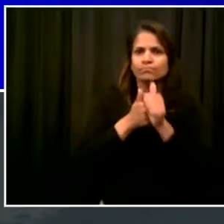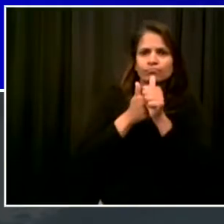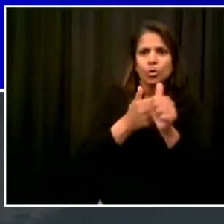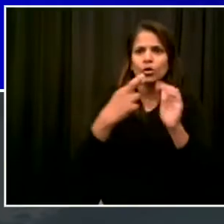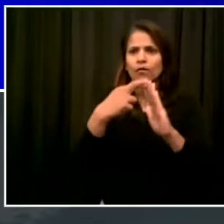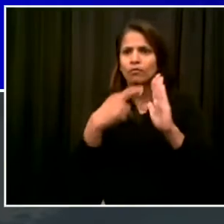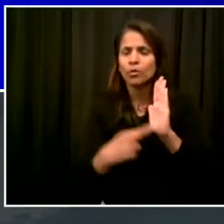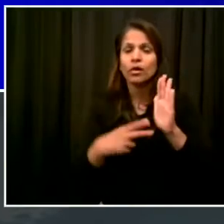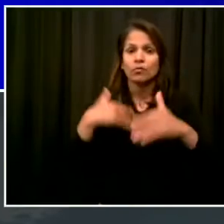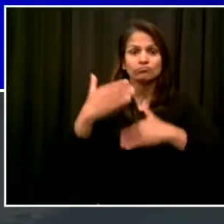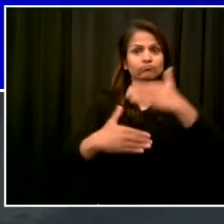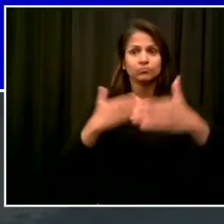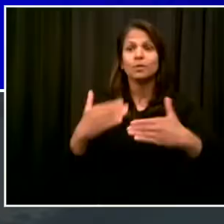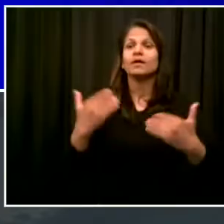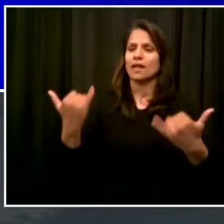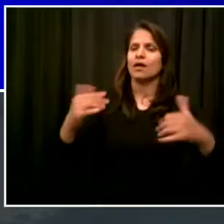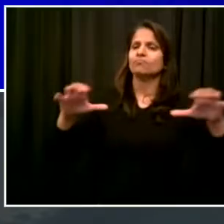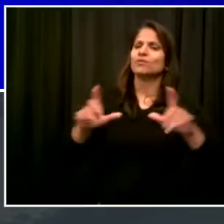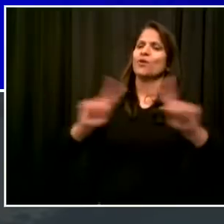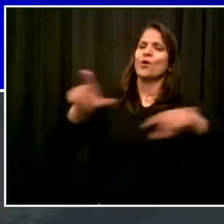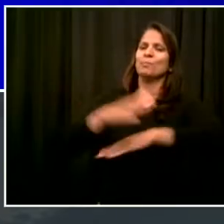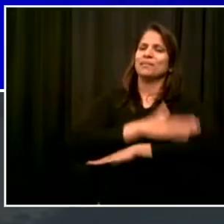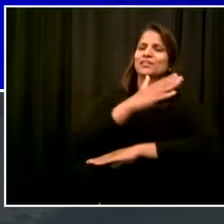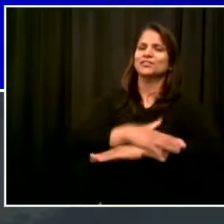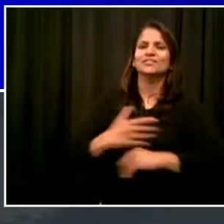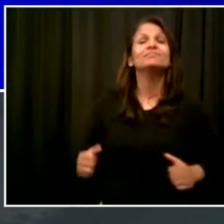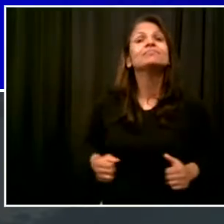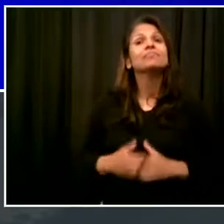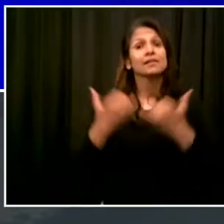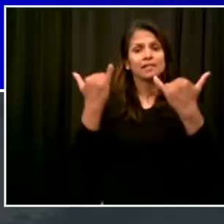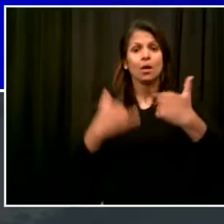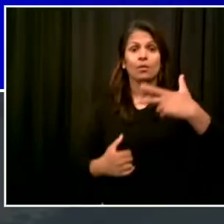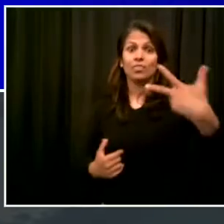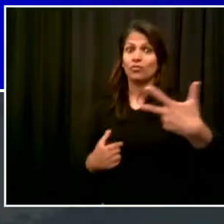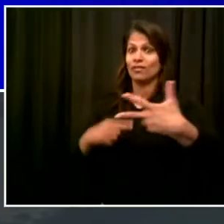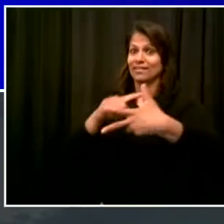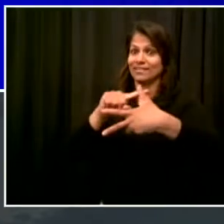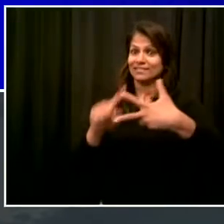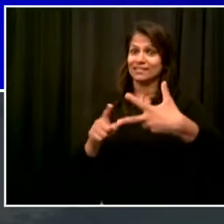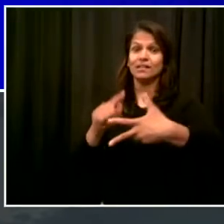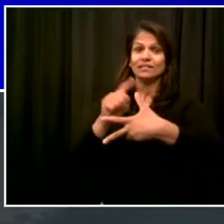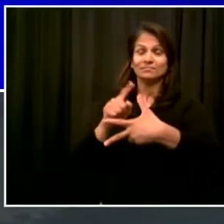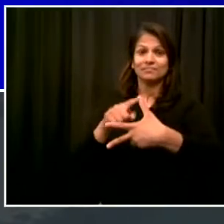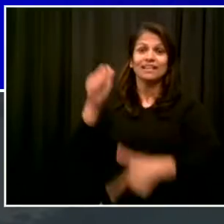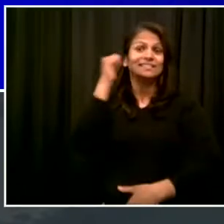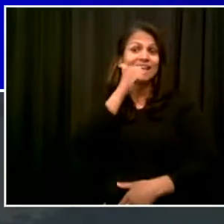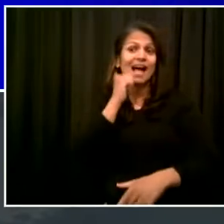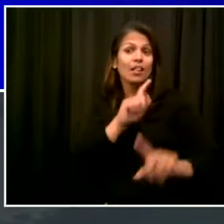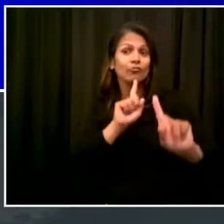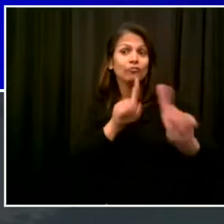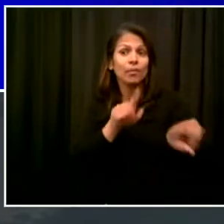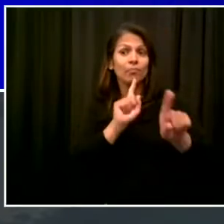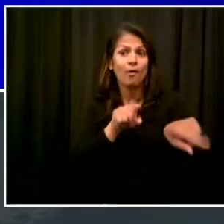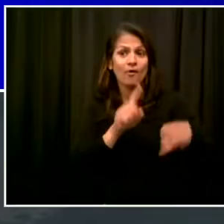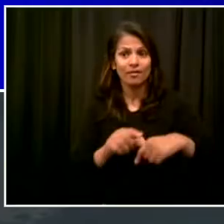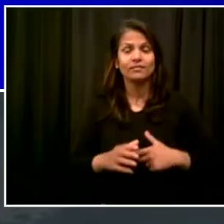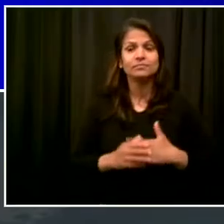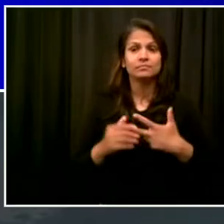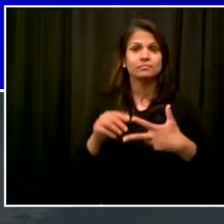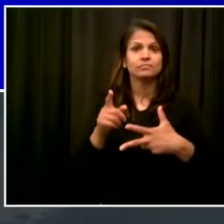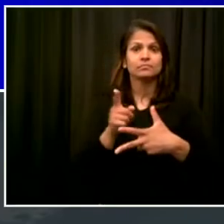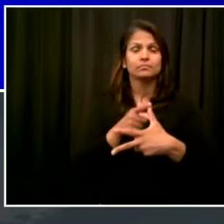story. 1, daily number of people admitted to hospitals for suspected COVID-19. Again, the threshold